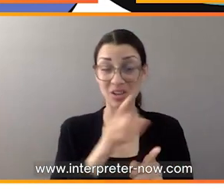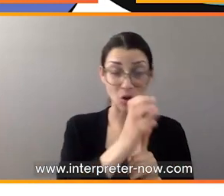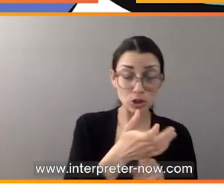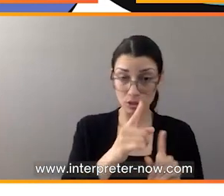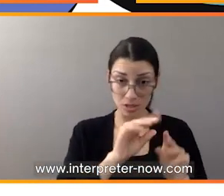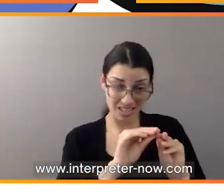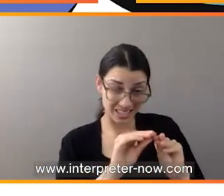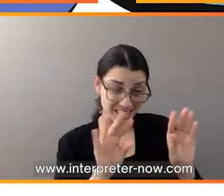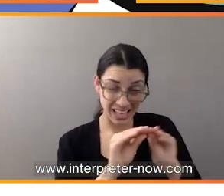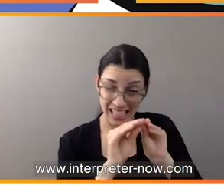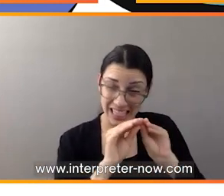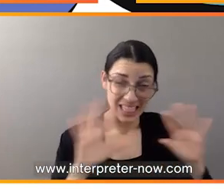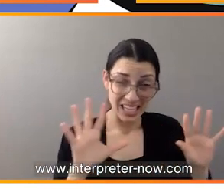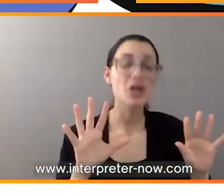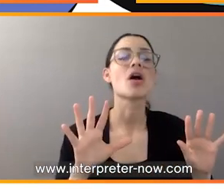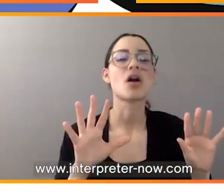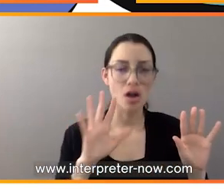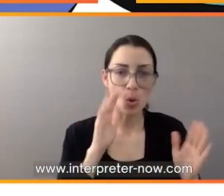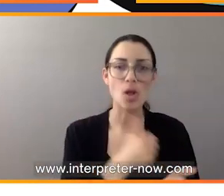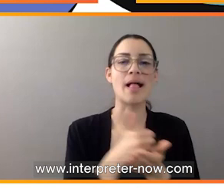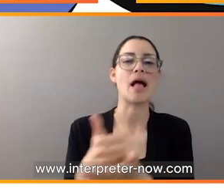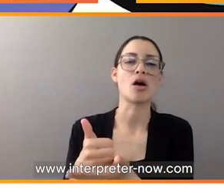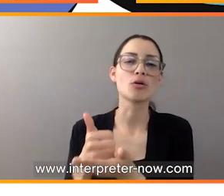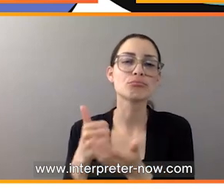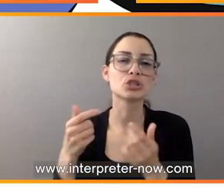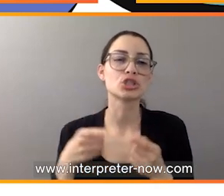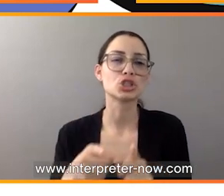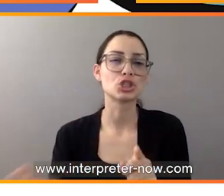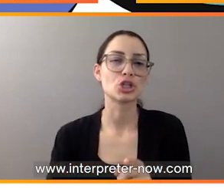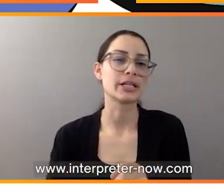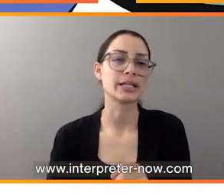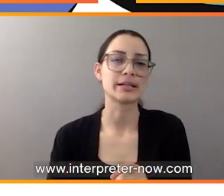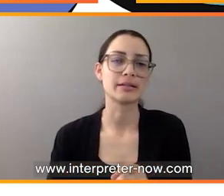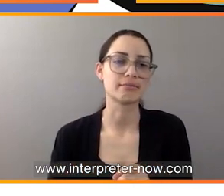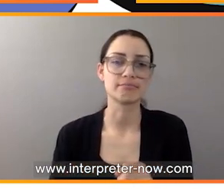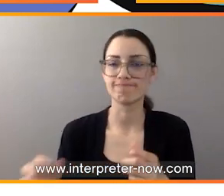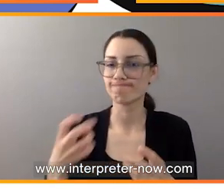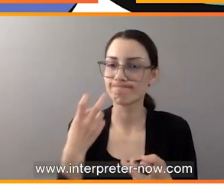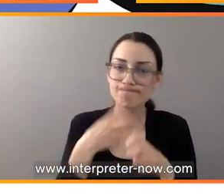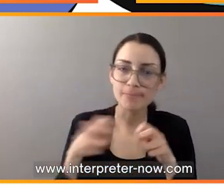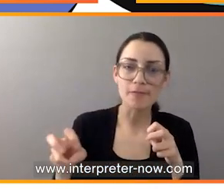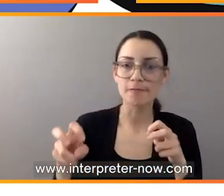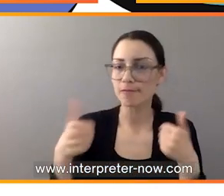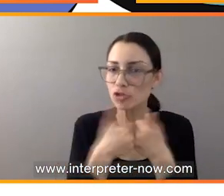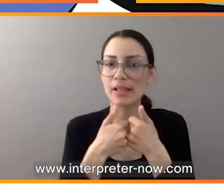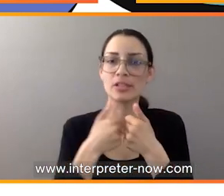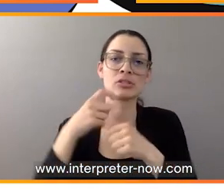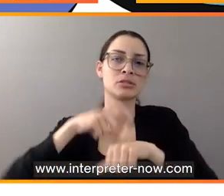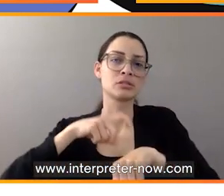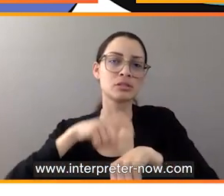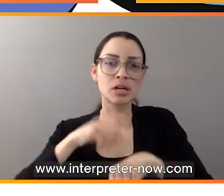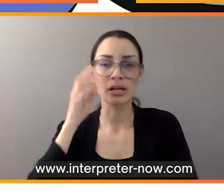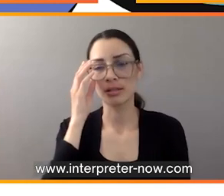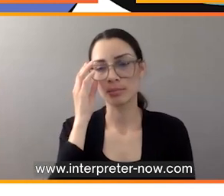in transformation. And if you do that and get real clarity around that, it helps you kind of weather through these times that